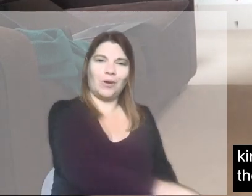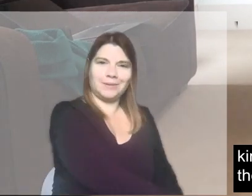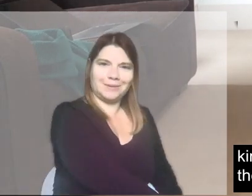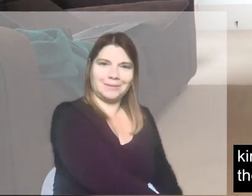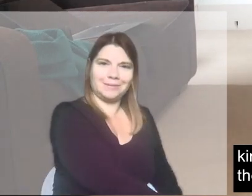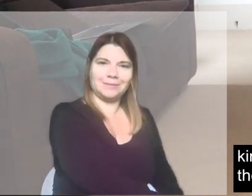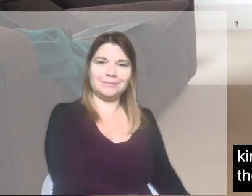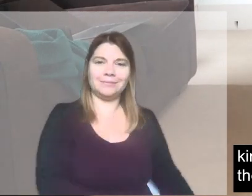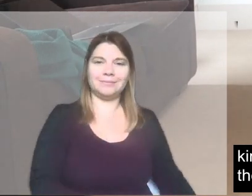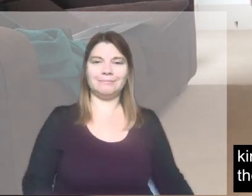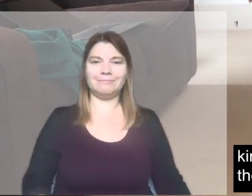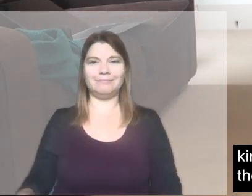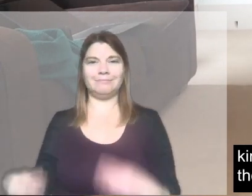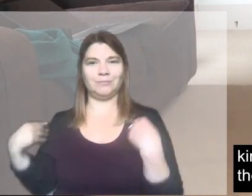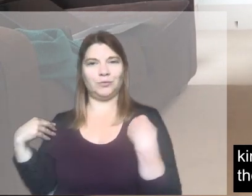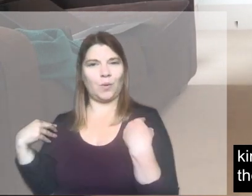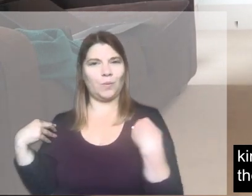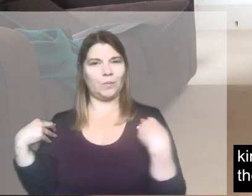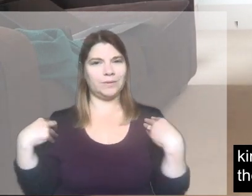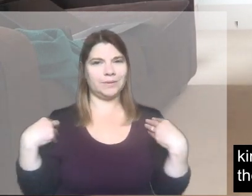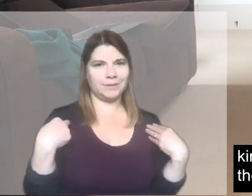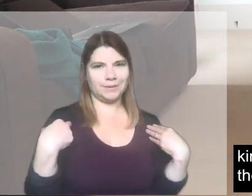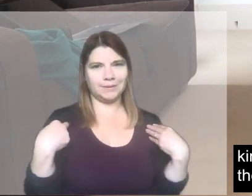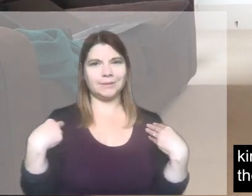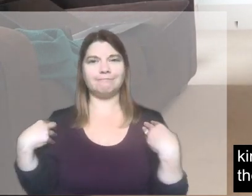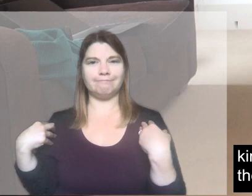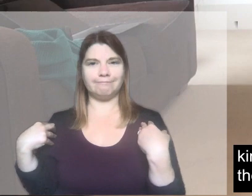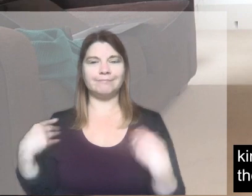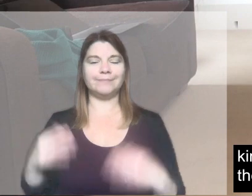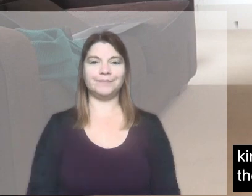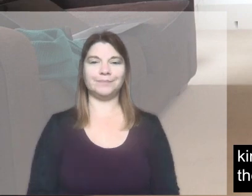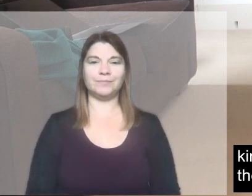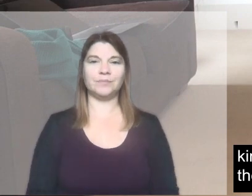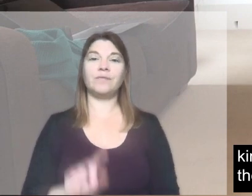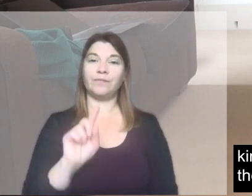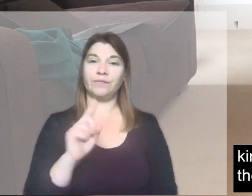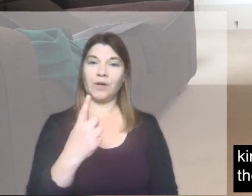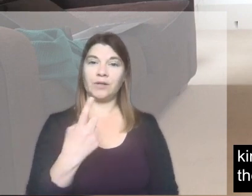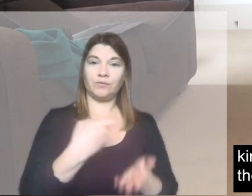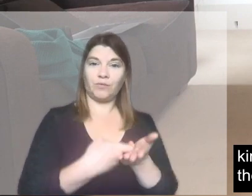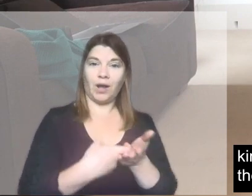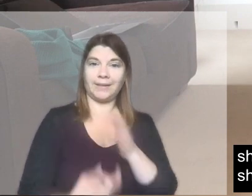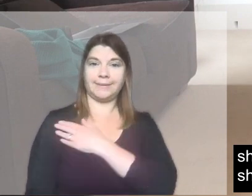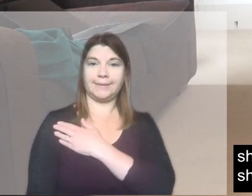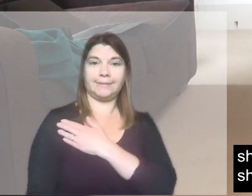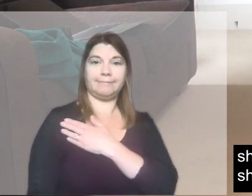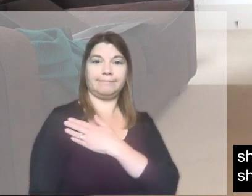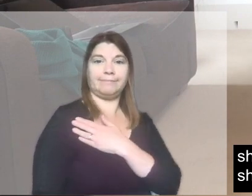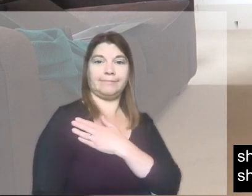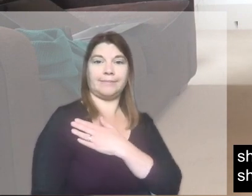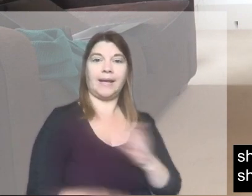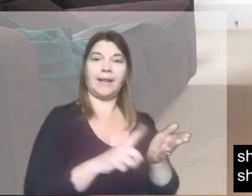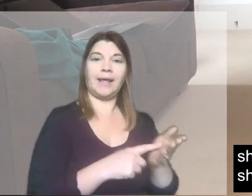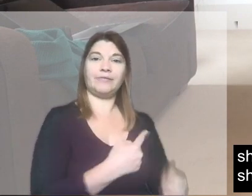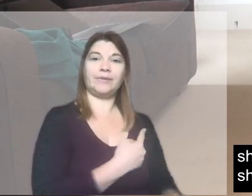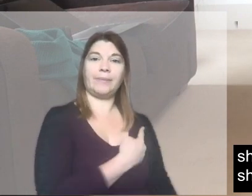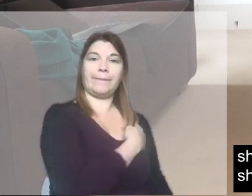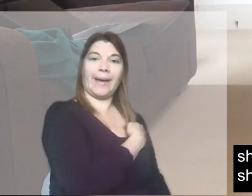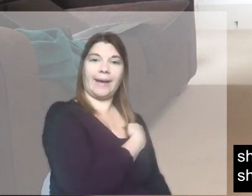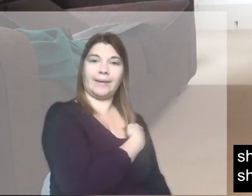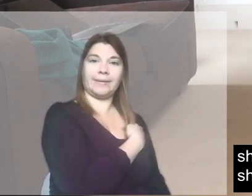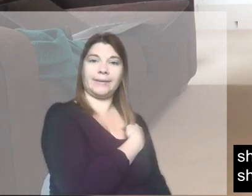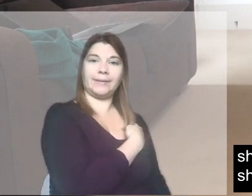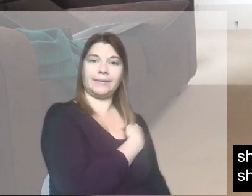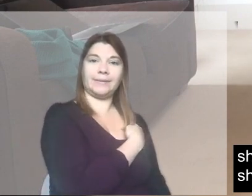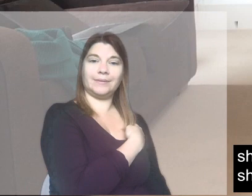crossing, twisting feeling, like the shoulders are moving, the right shoulder moves forwards and the left